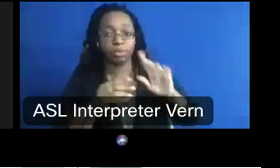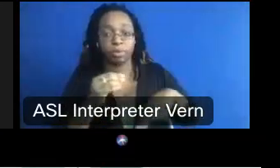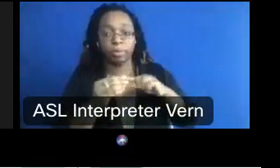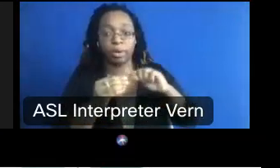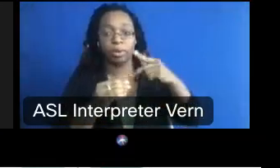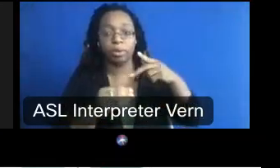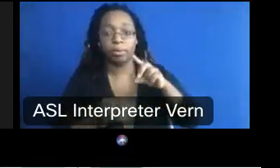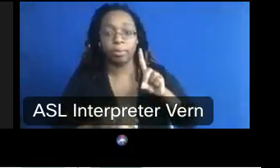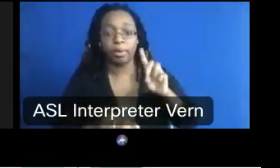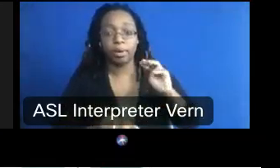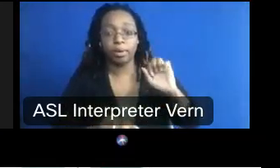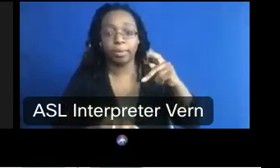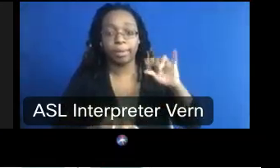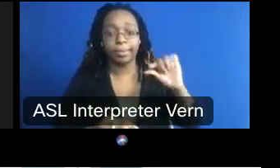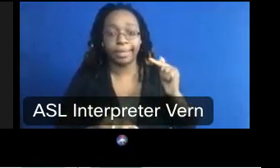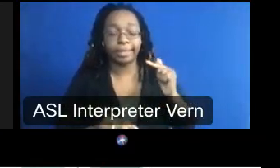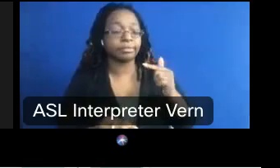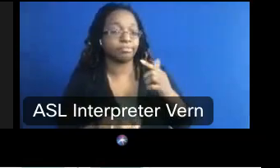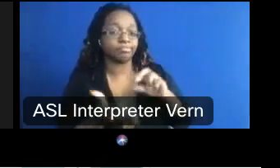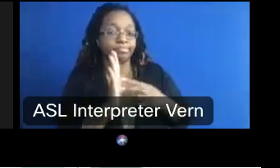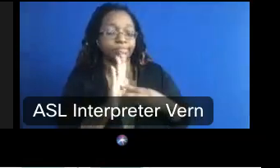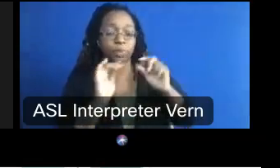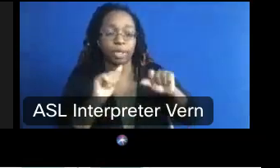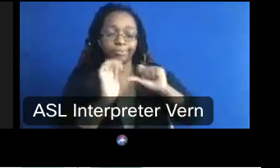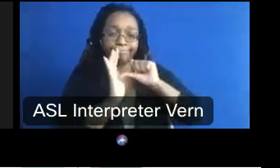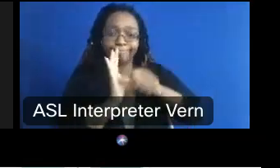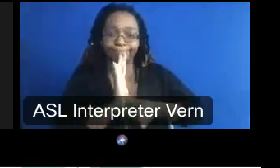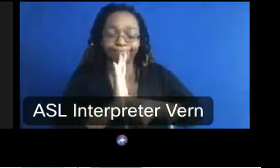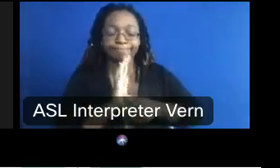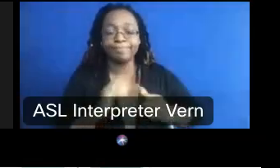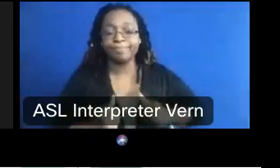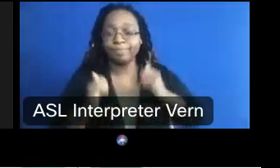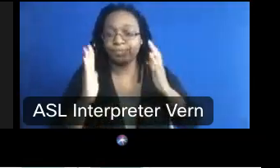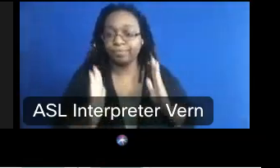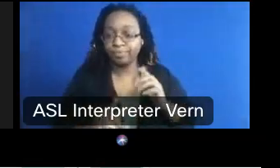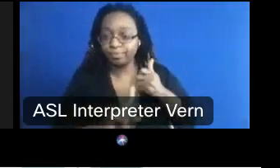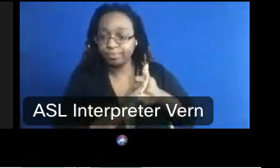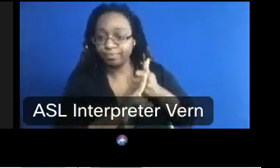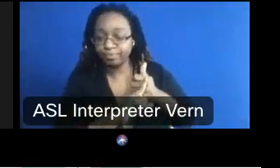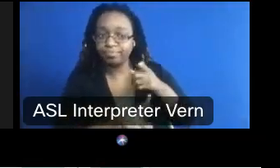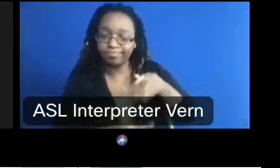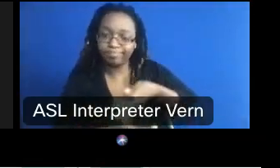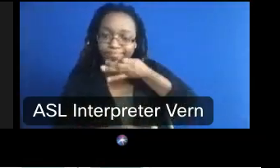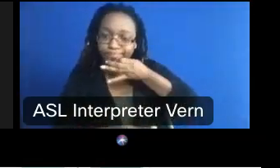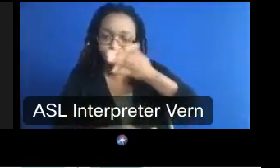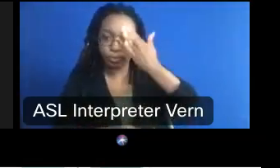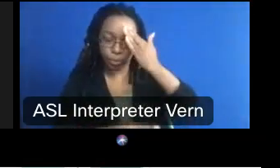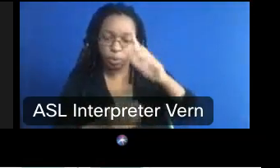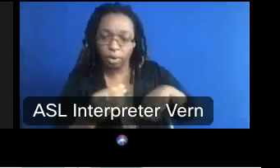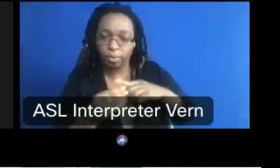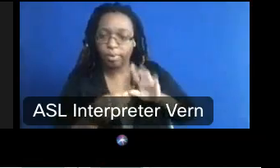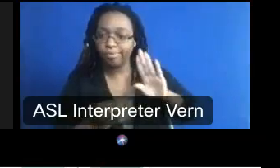really emphasize that the survivor is the expert in their lives. They're the ones that are able